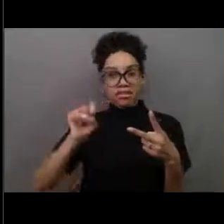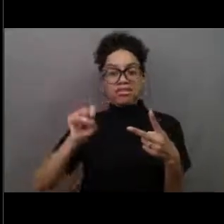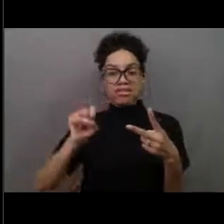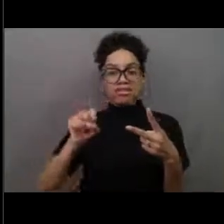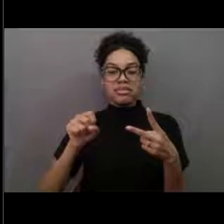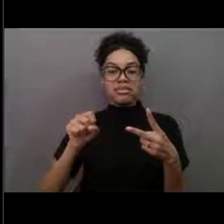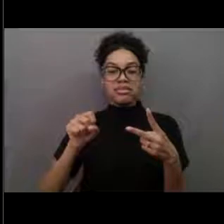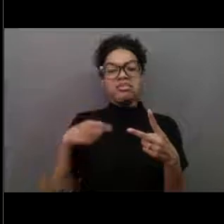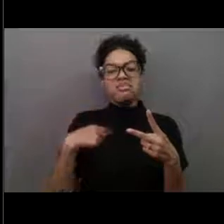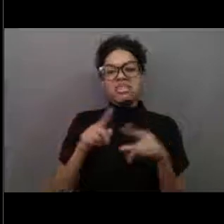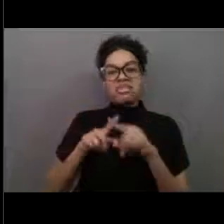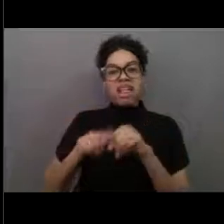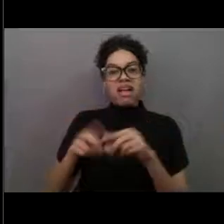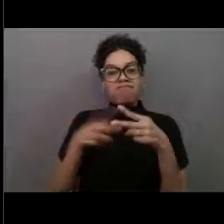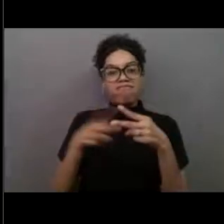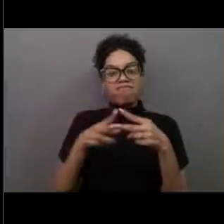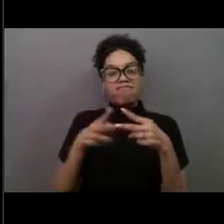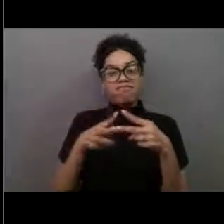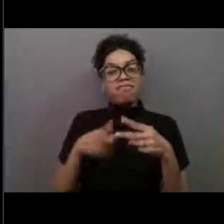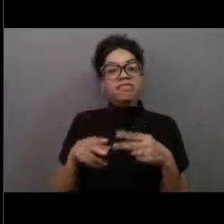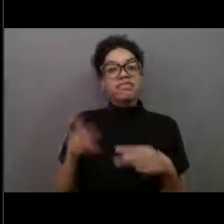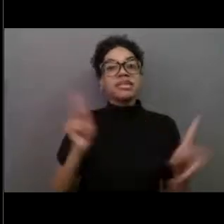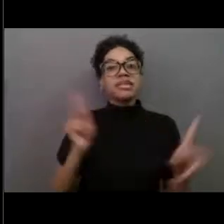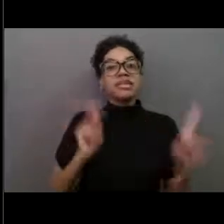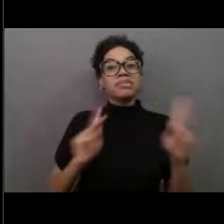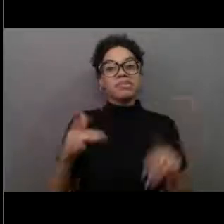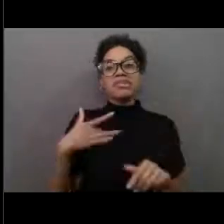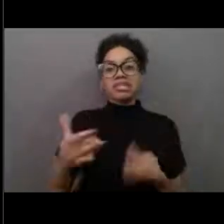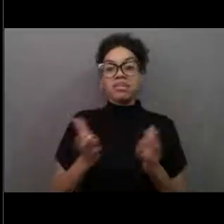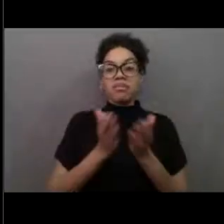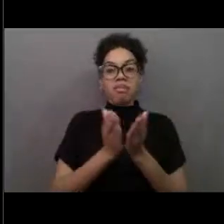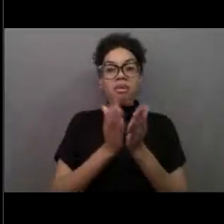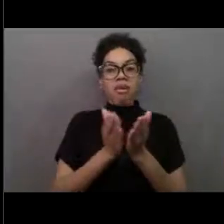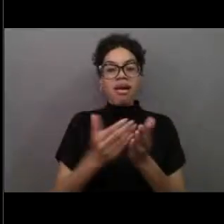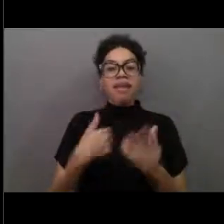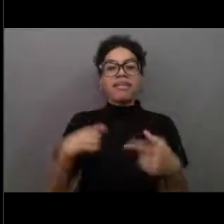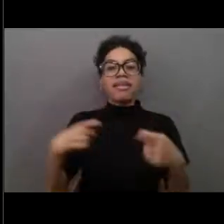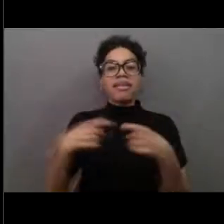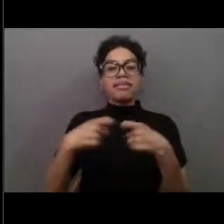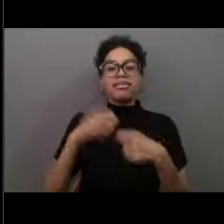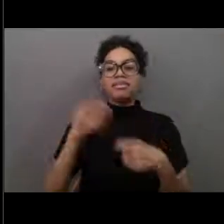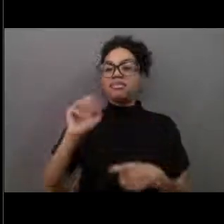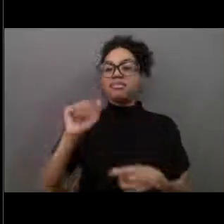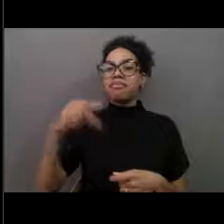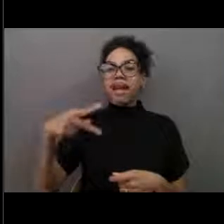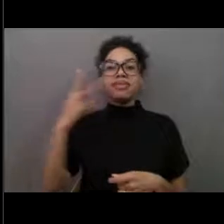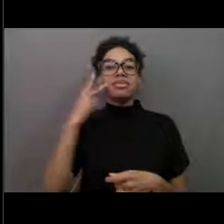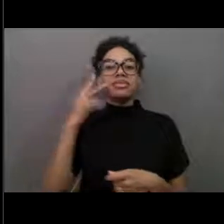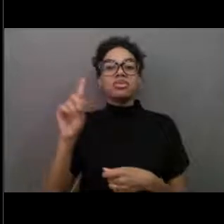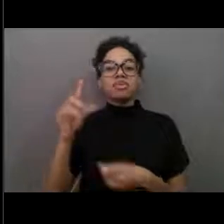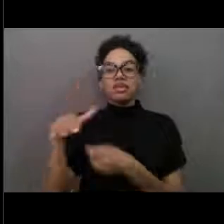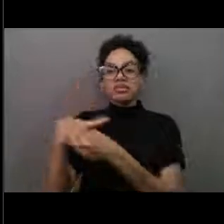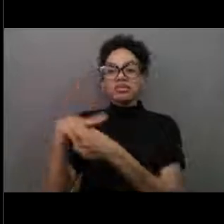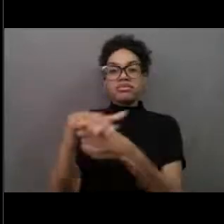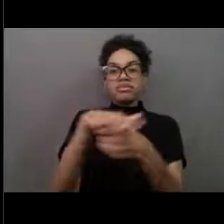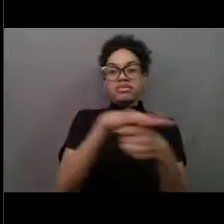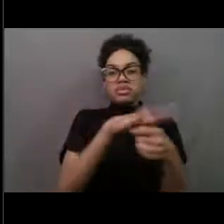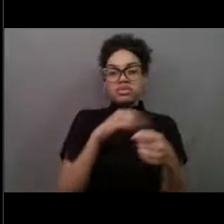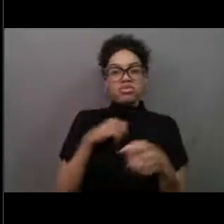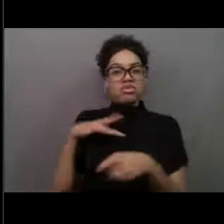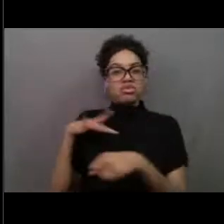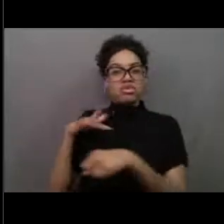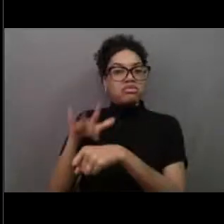in a boat have some kind of electronic map aboard that lets them see where the sanctuary is located. Great. And